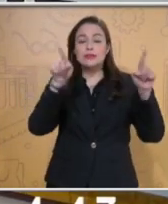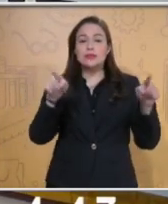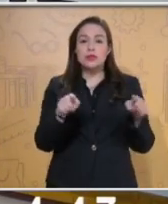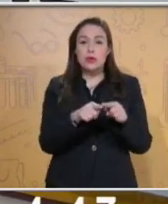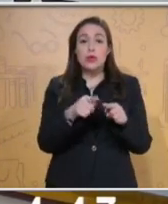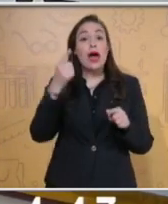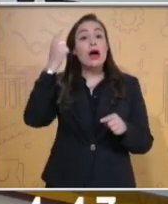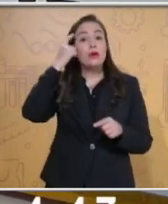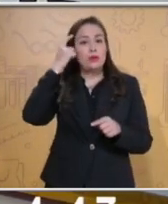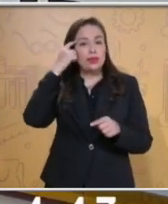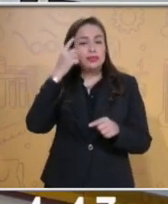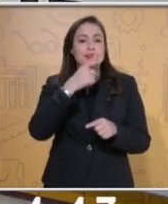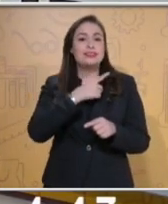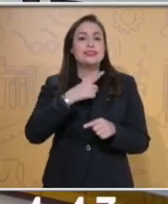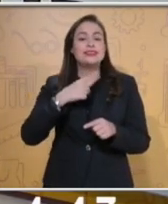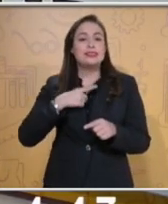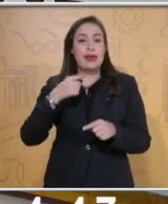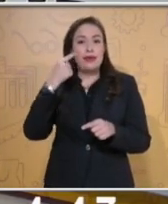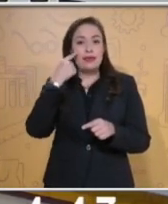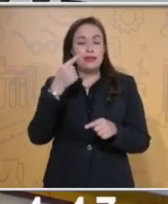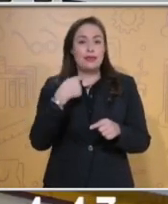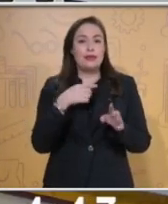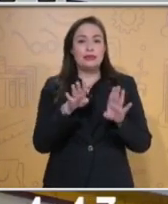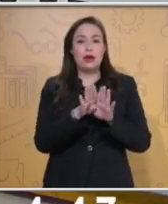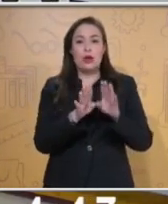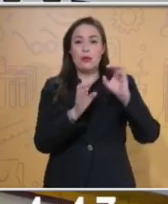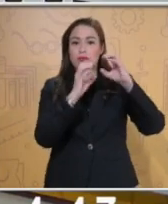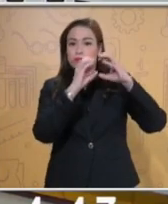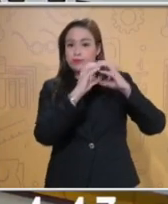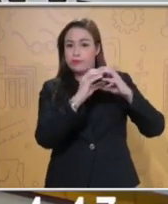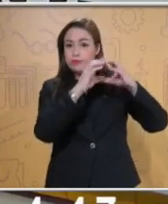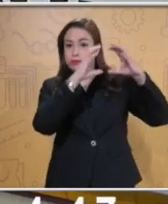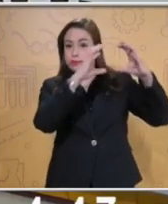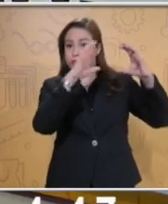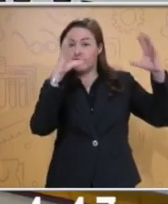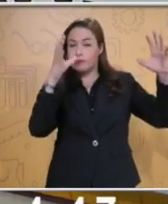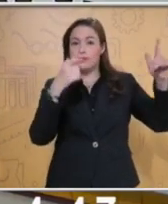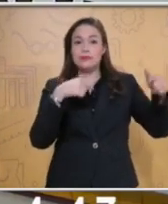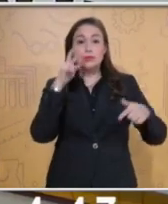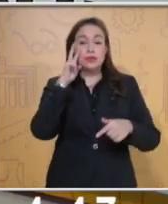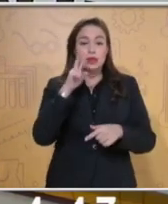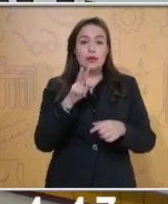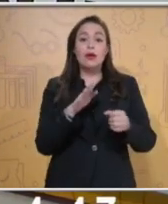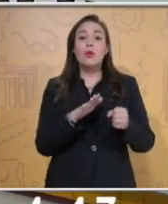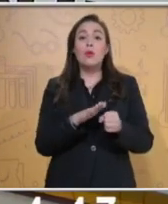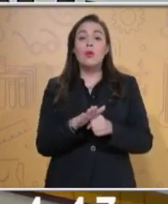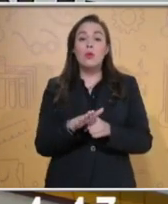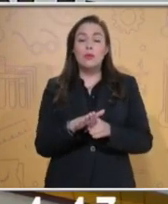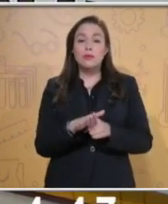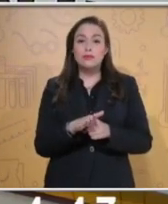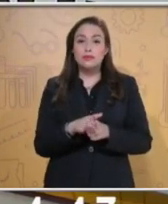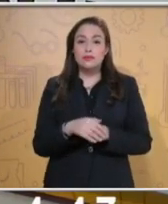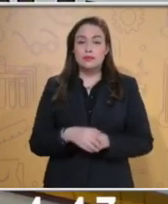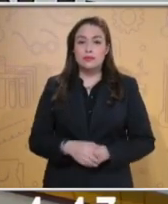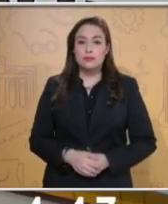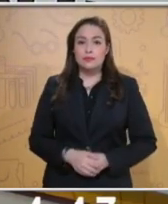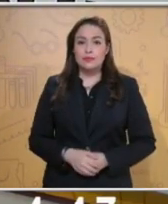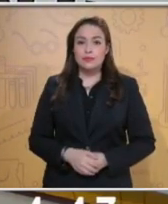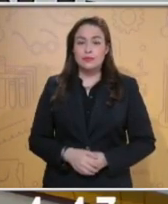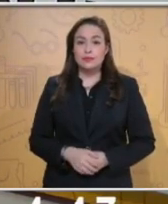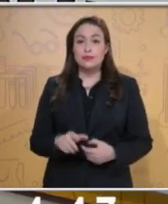have the shape of a cloud. So I have one here. That's letter A.